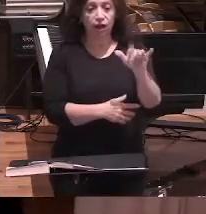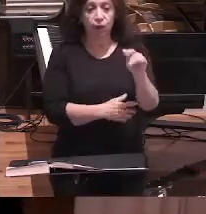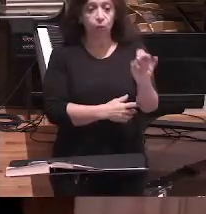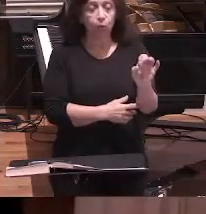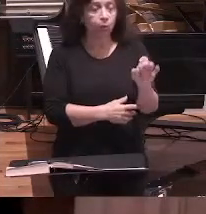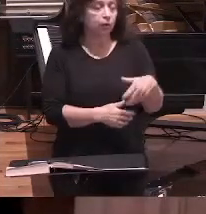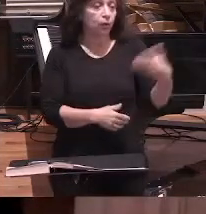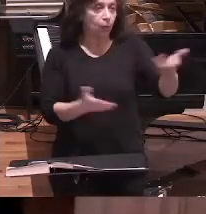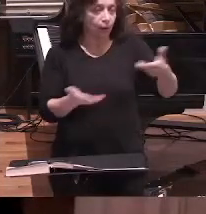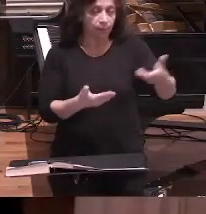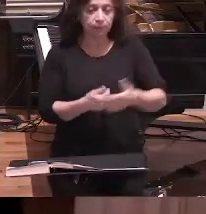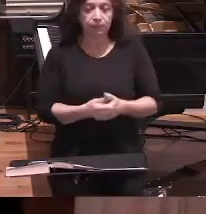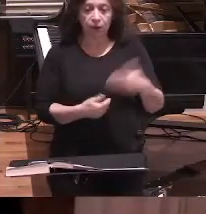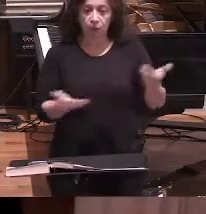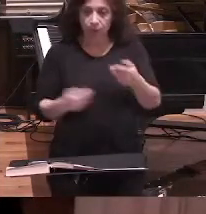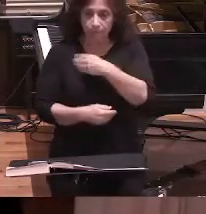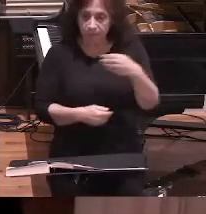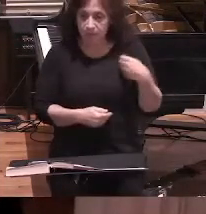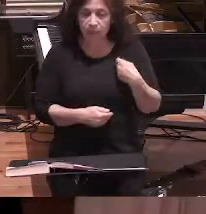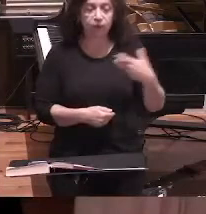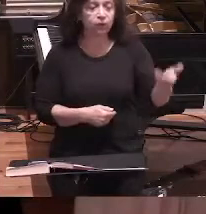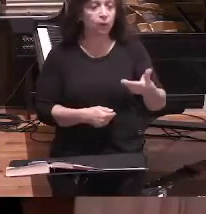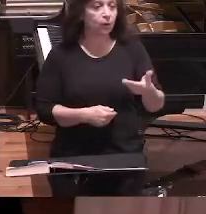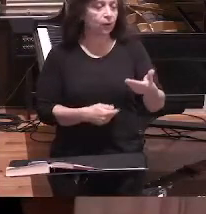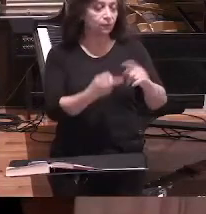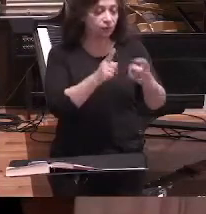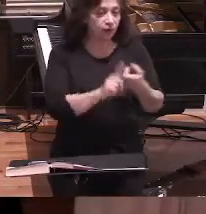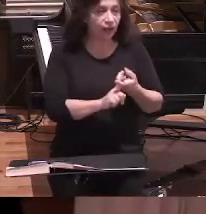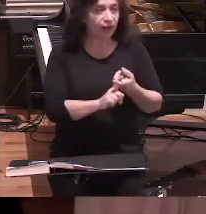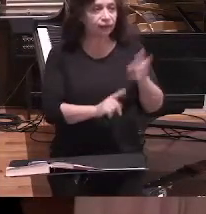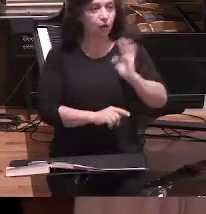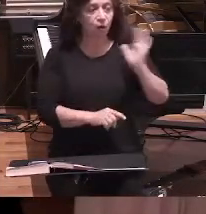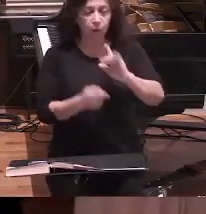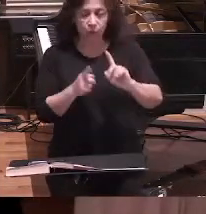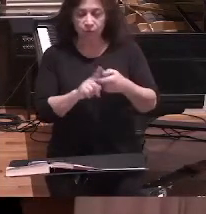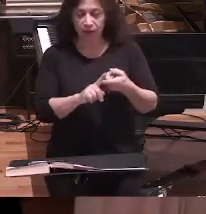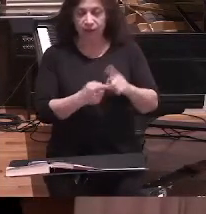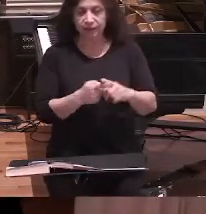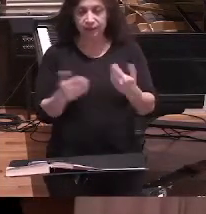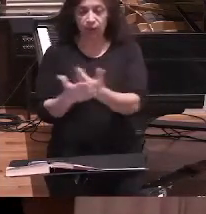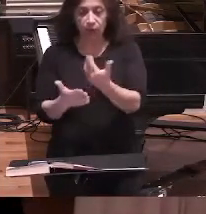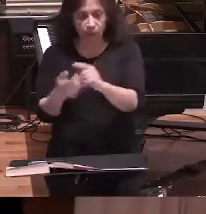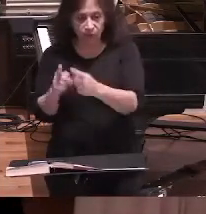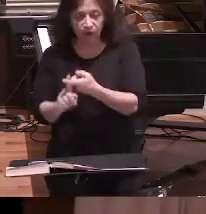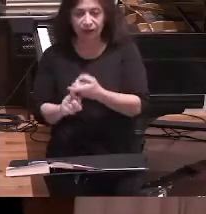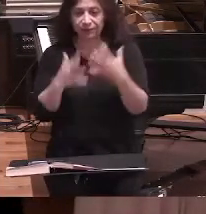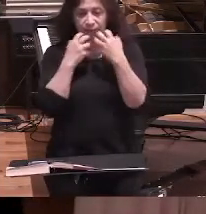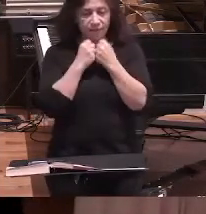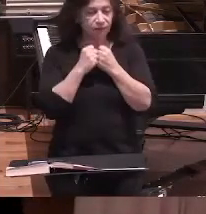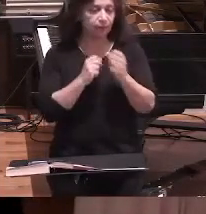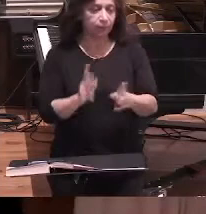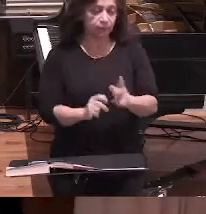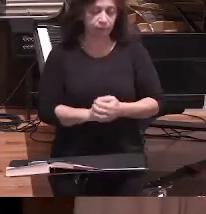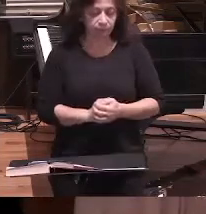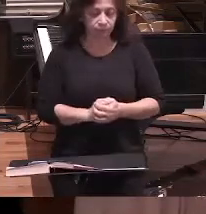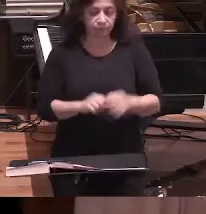welcome. Welcome members, welcome guests, welcome old friends and new friends, beloveds.